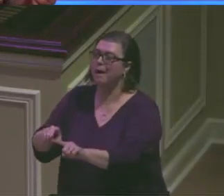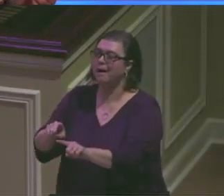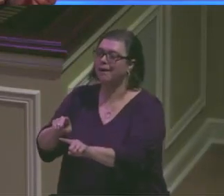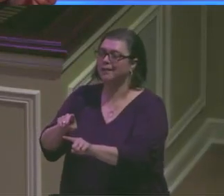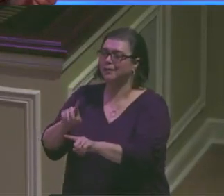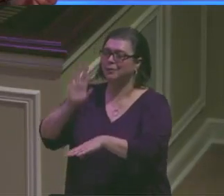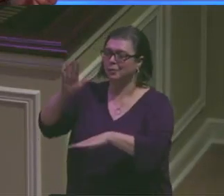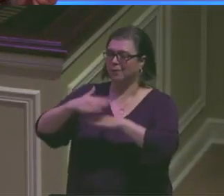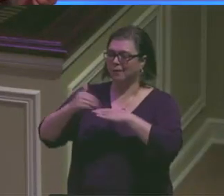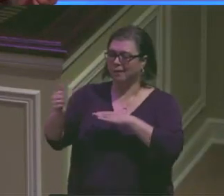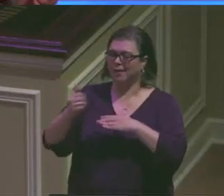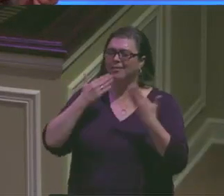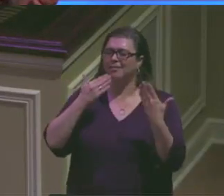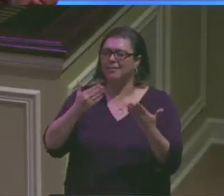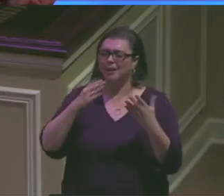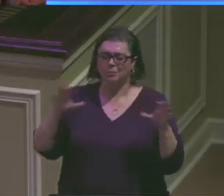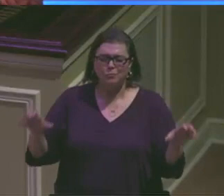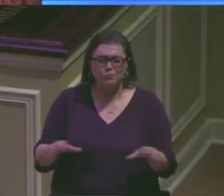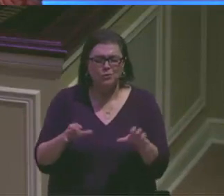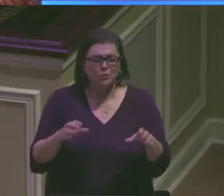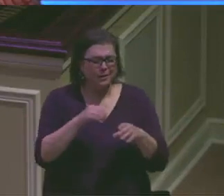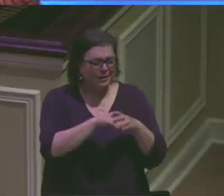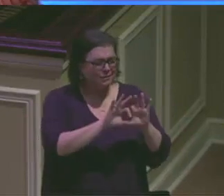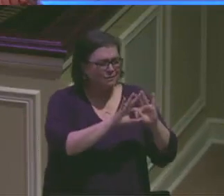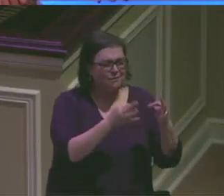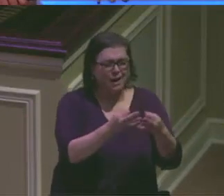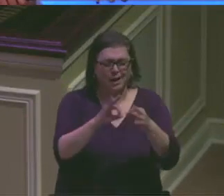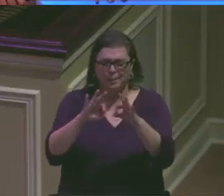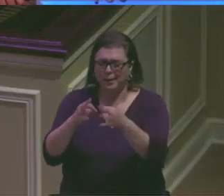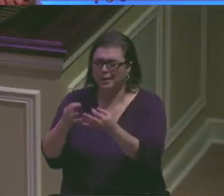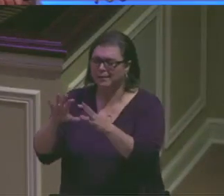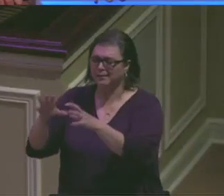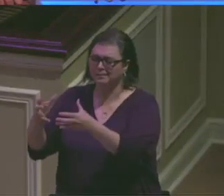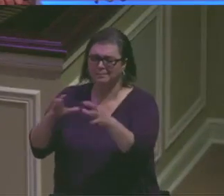do. Thank you what you're doing to families.